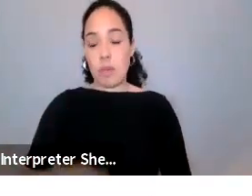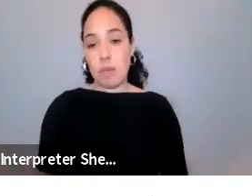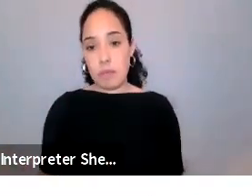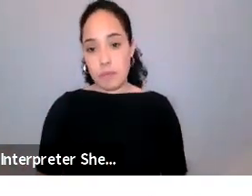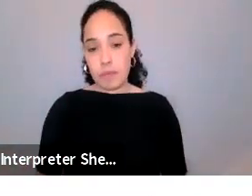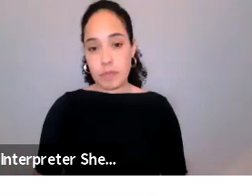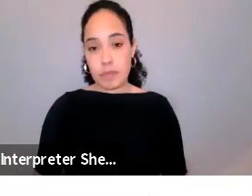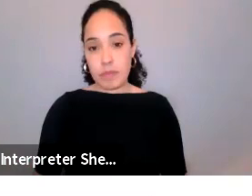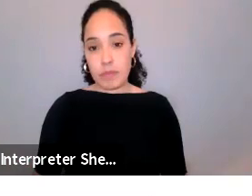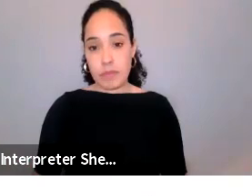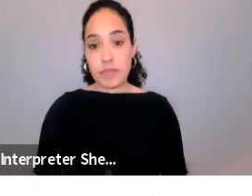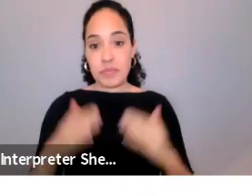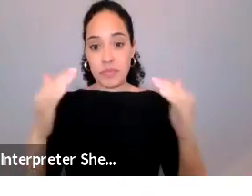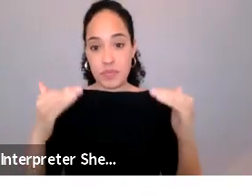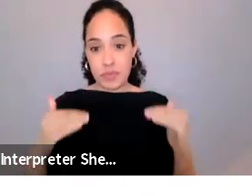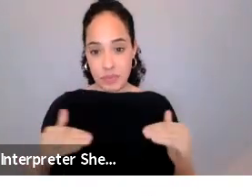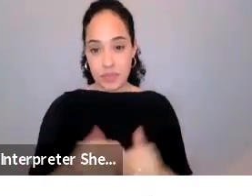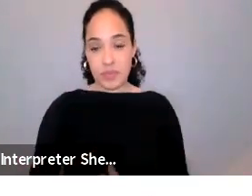We'll go to the next slide, please.